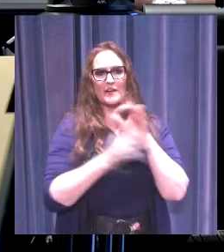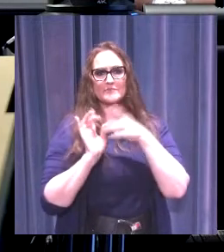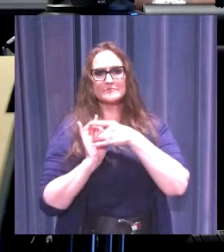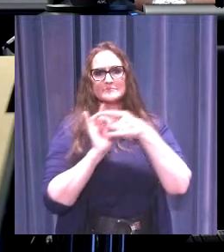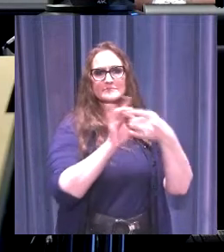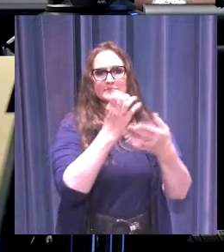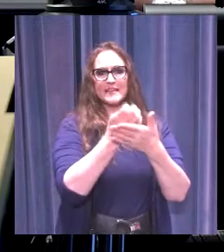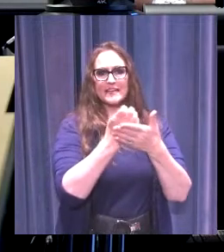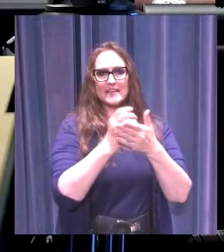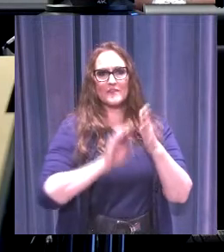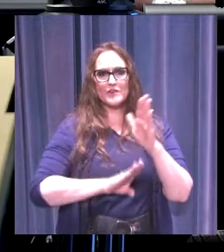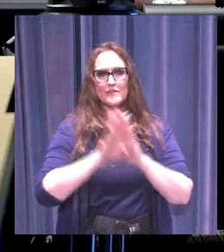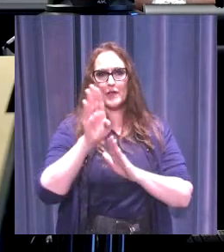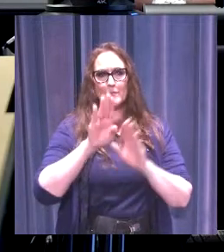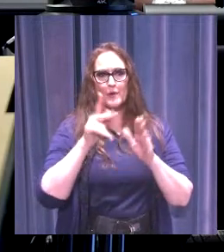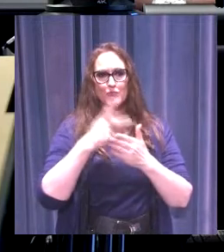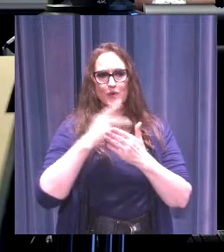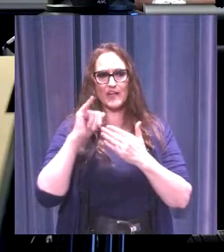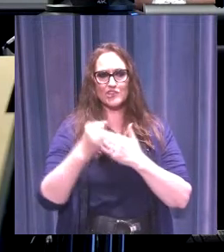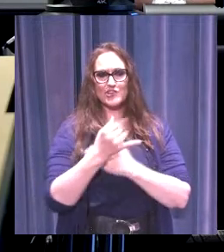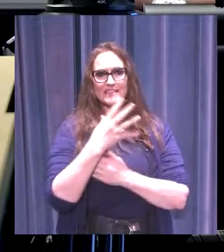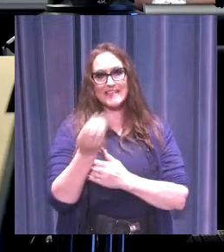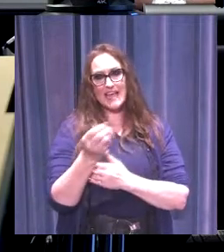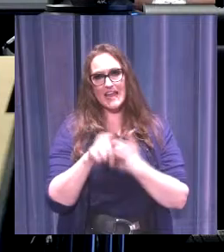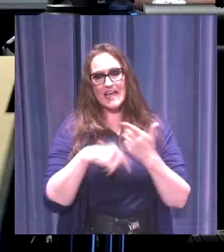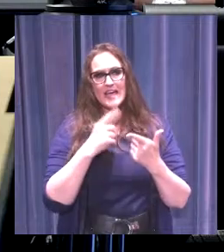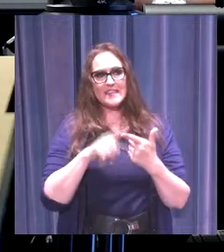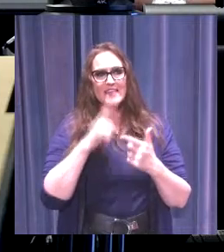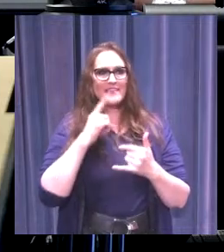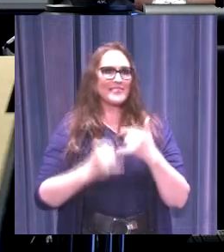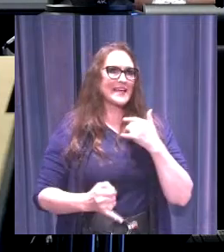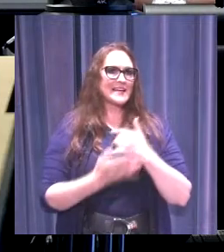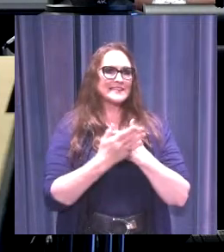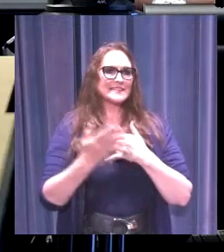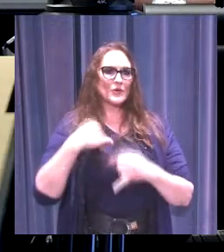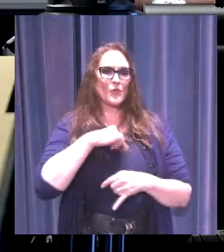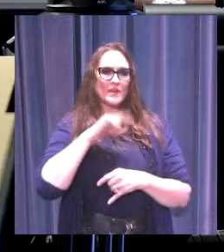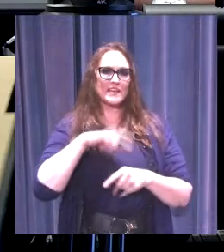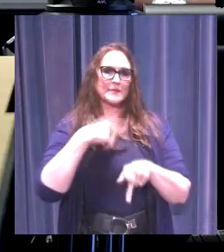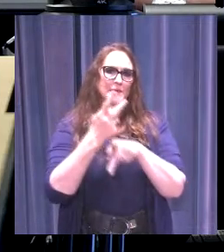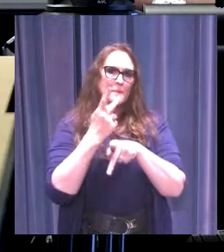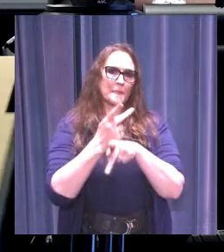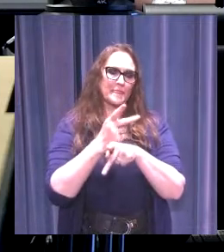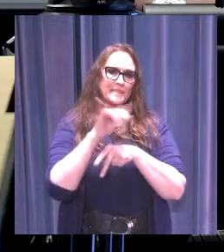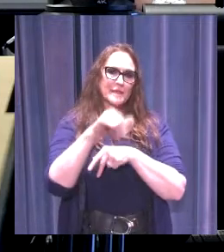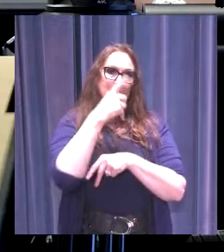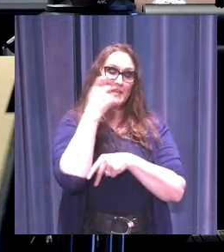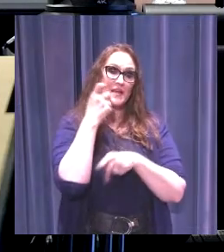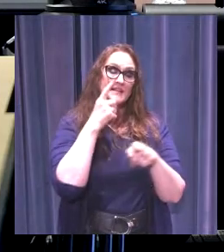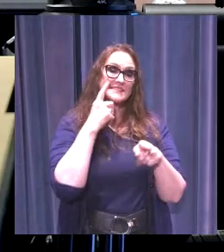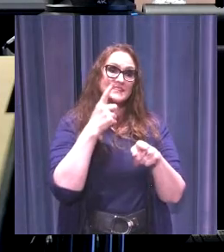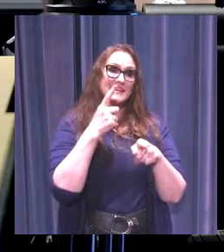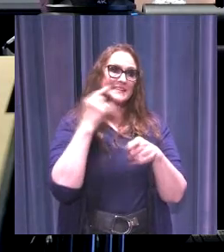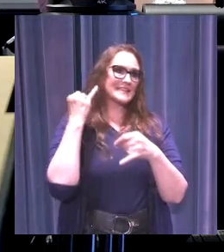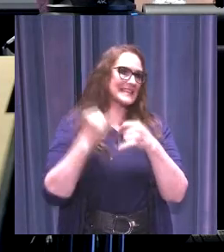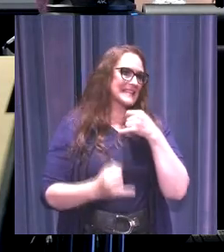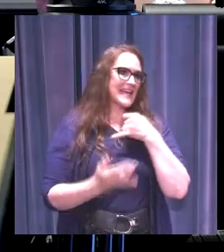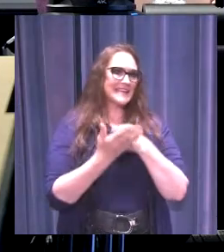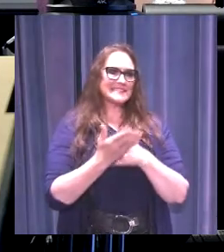economic development projects. And then the last thing is we need to be cautious in that, because the last thing,